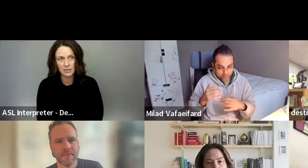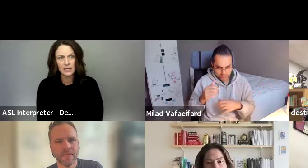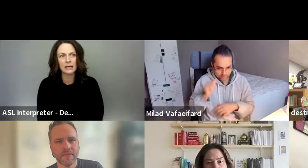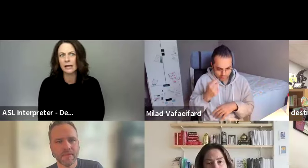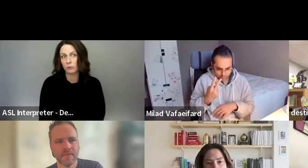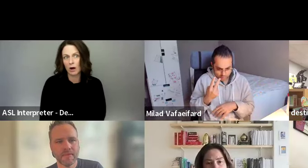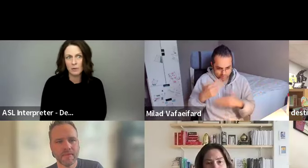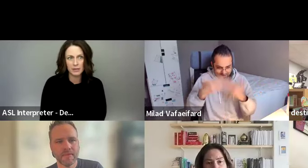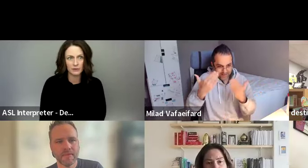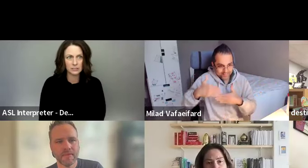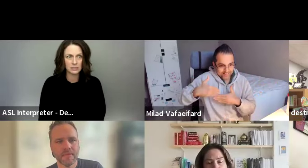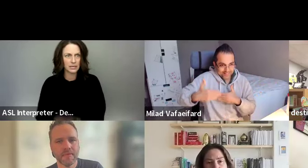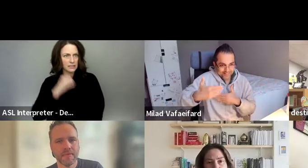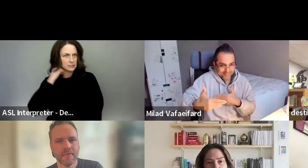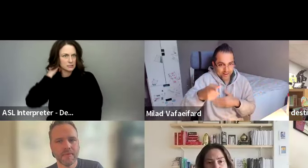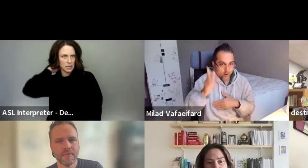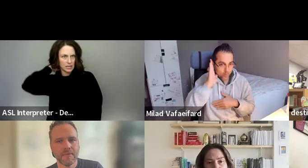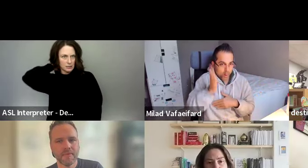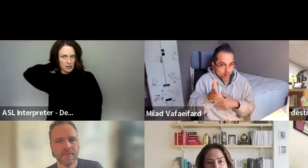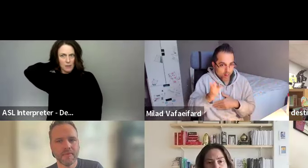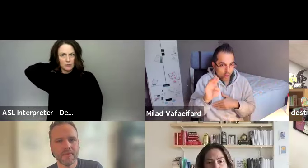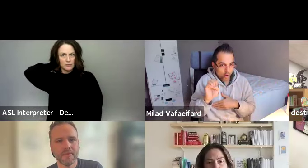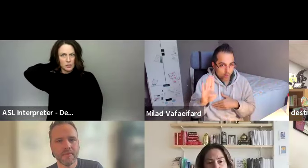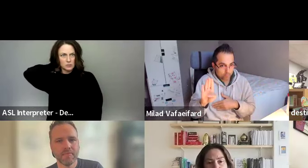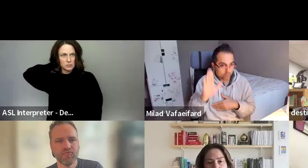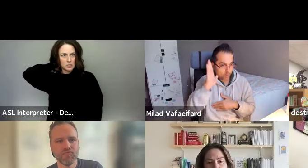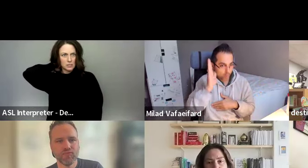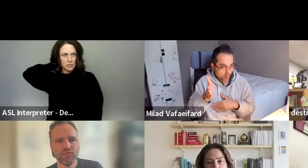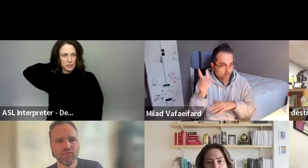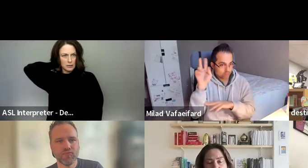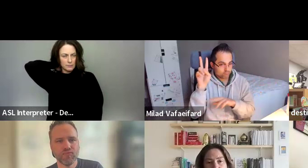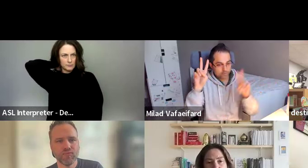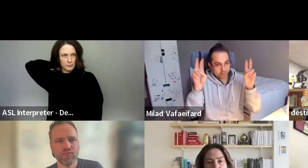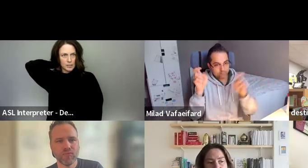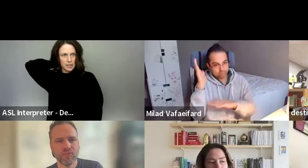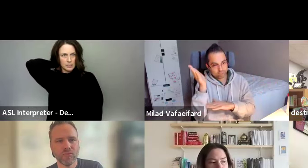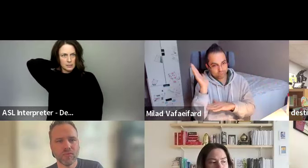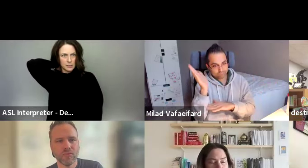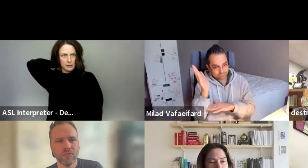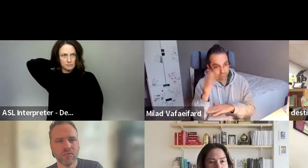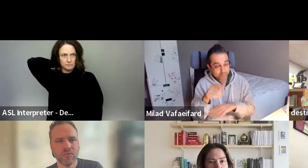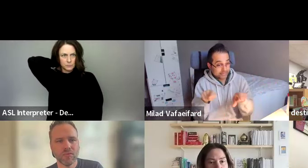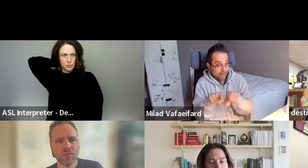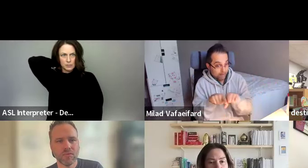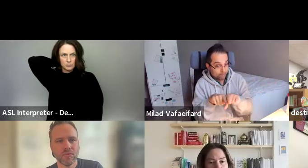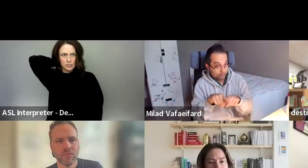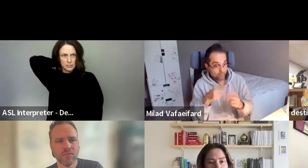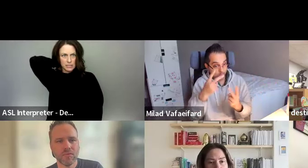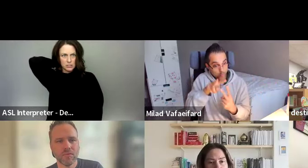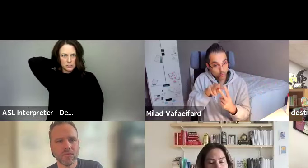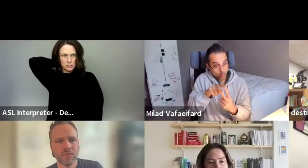present. And like Rob, for instance, has done a couple of those. And there'll